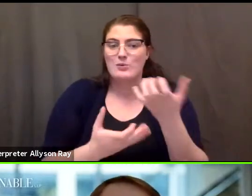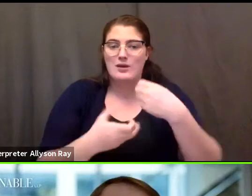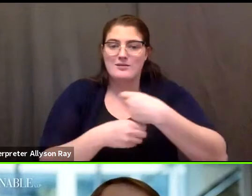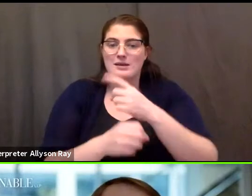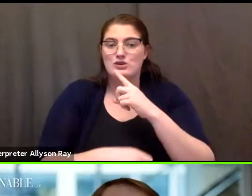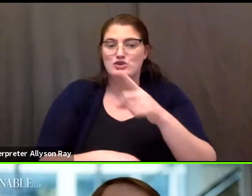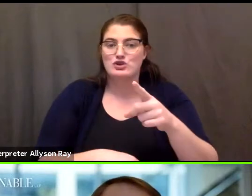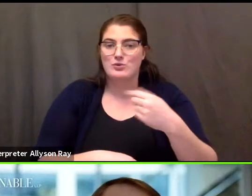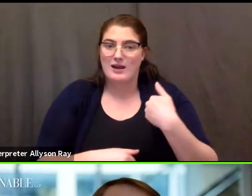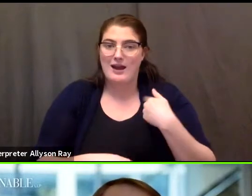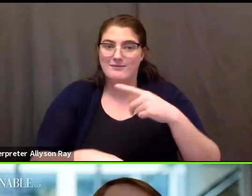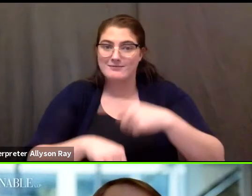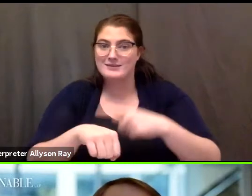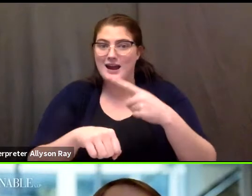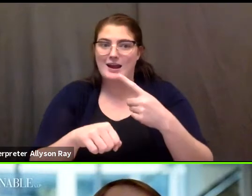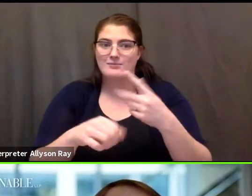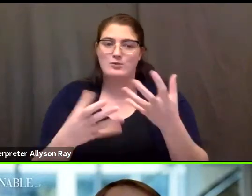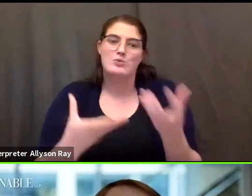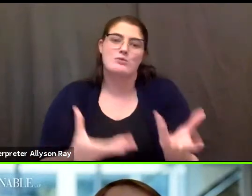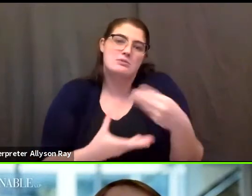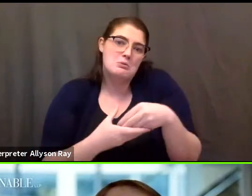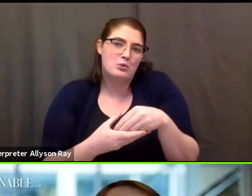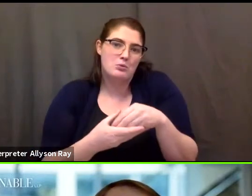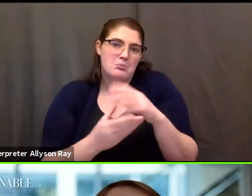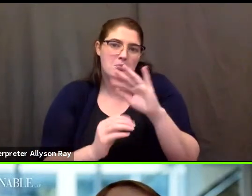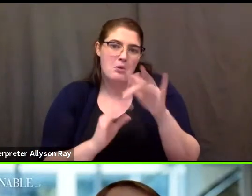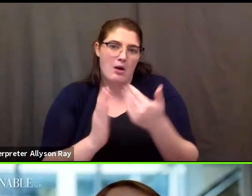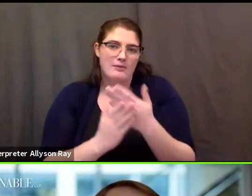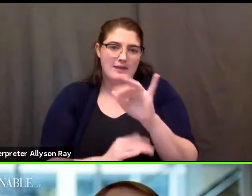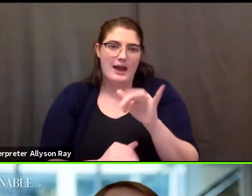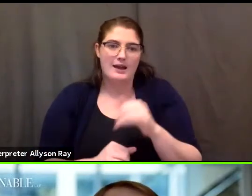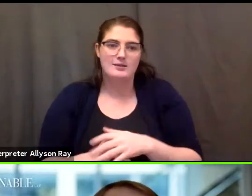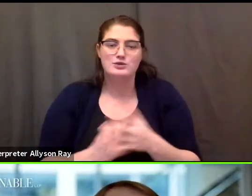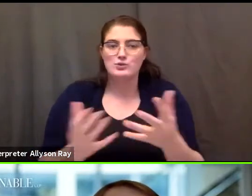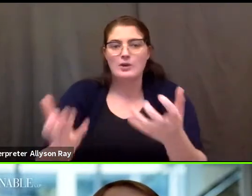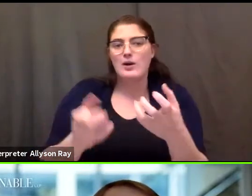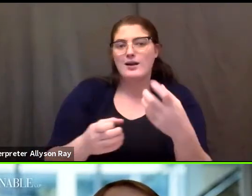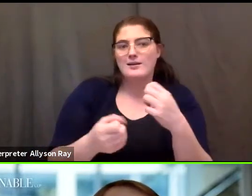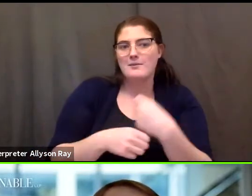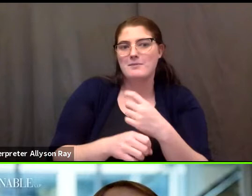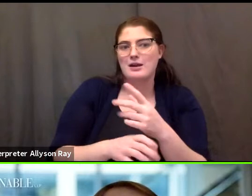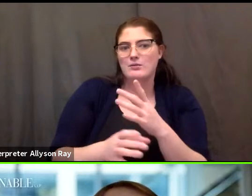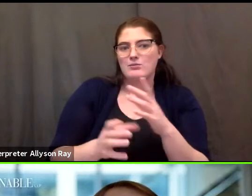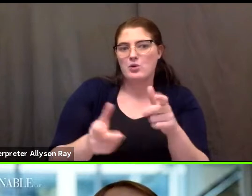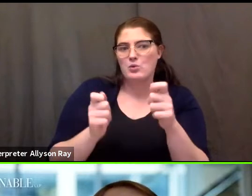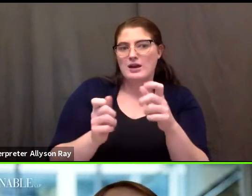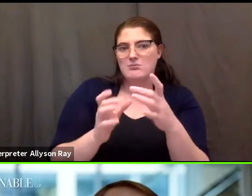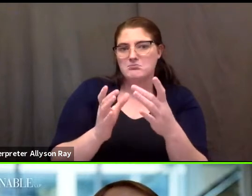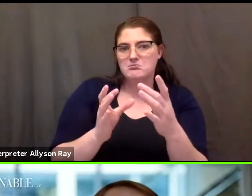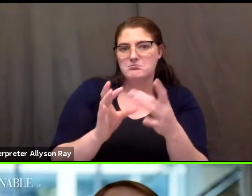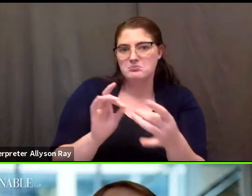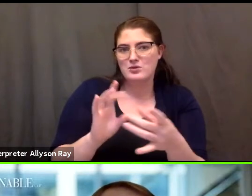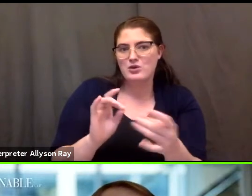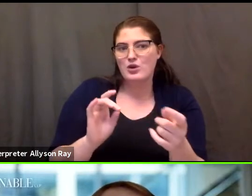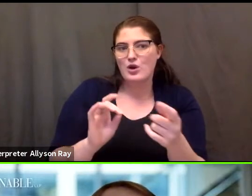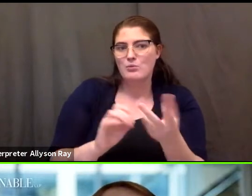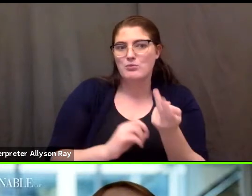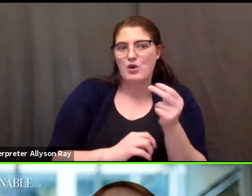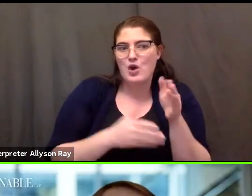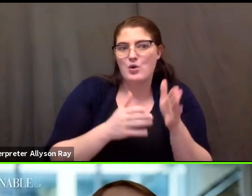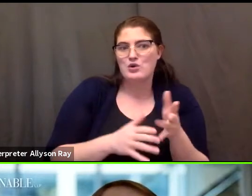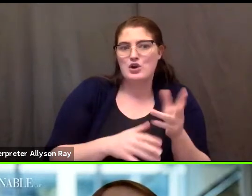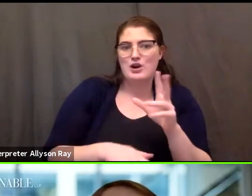to try to incorporate. I want to just make a quick note at the owner and applicant,